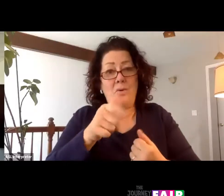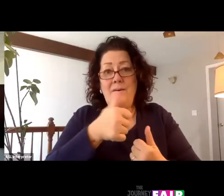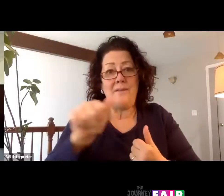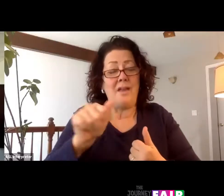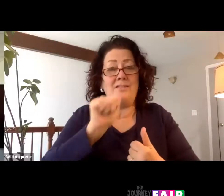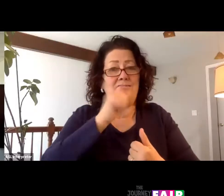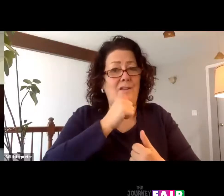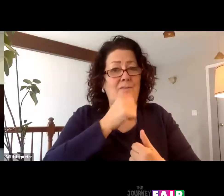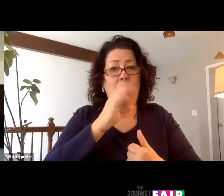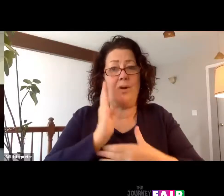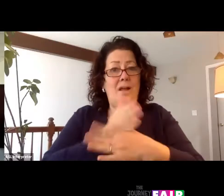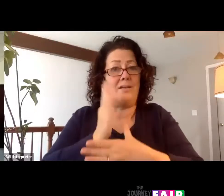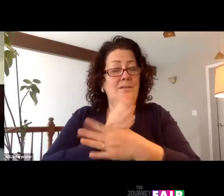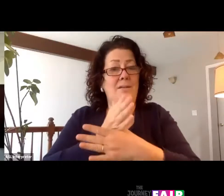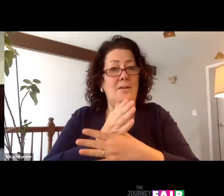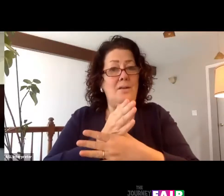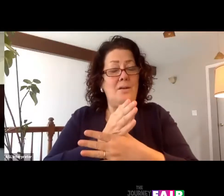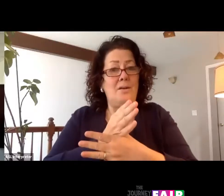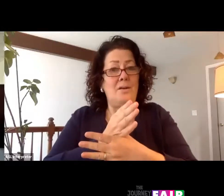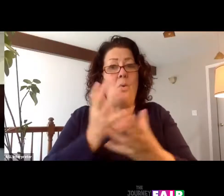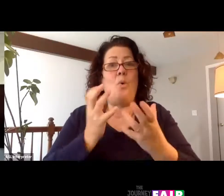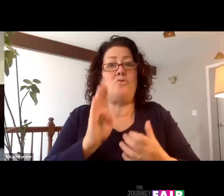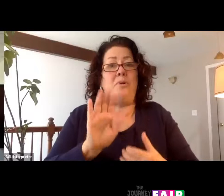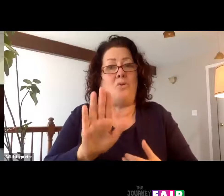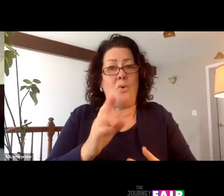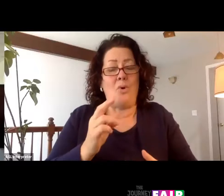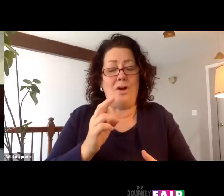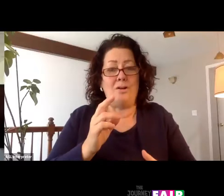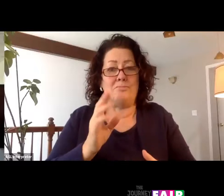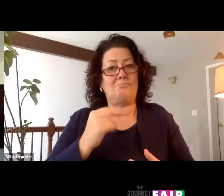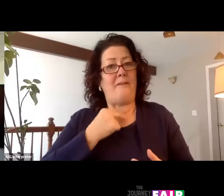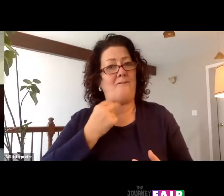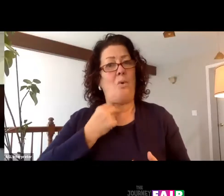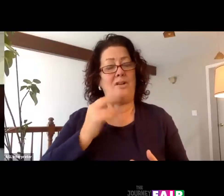is always incredibly important. But given the myriad of